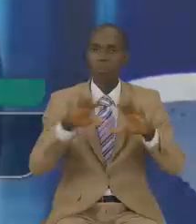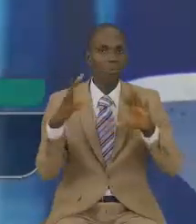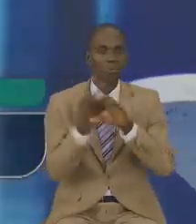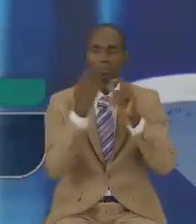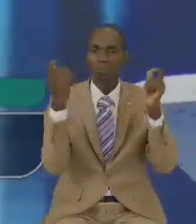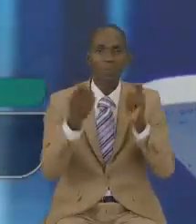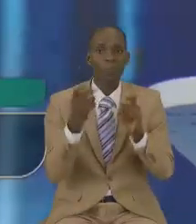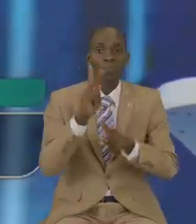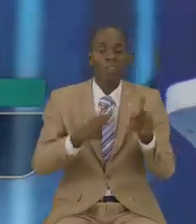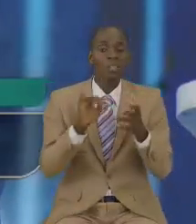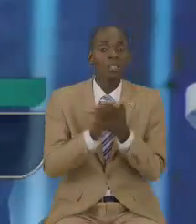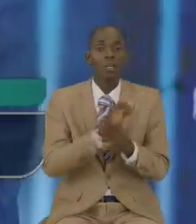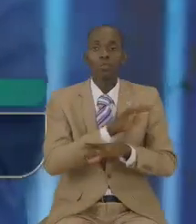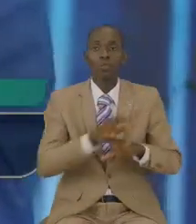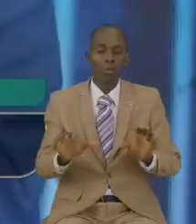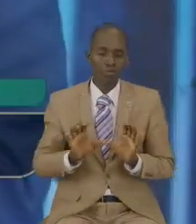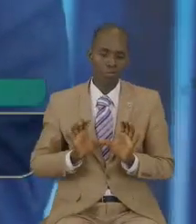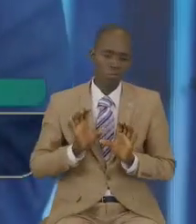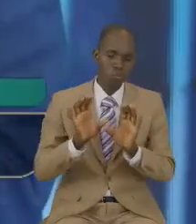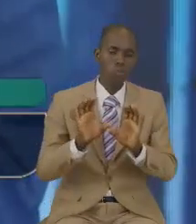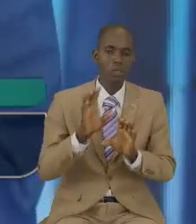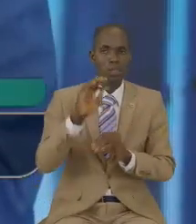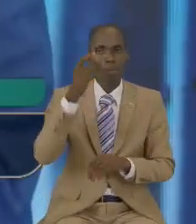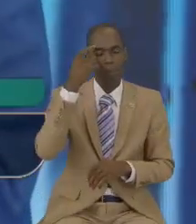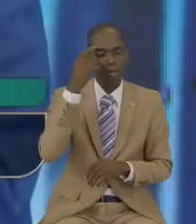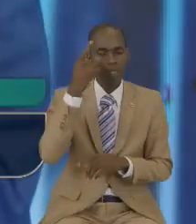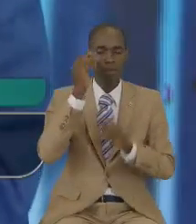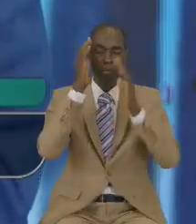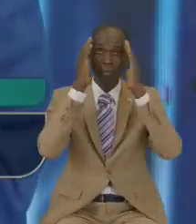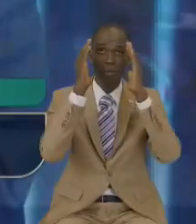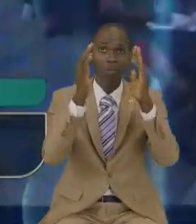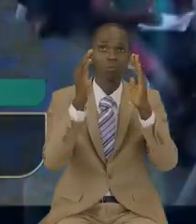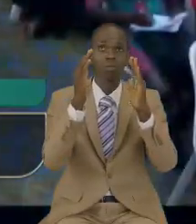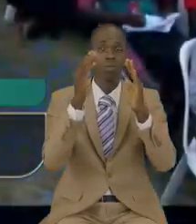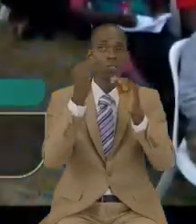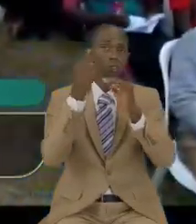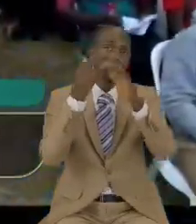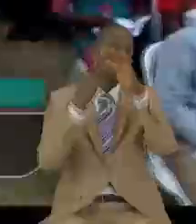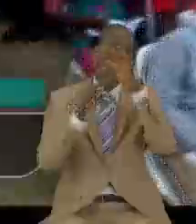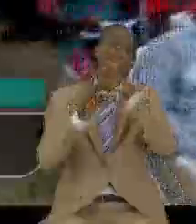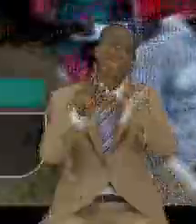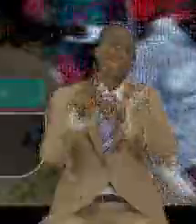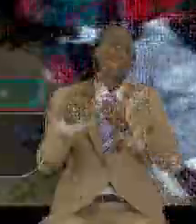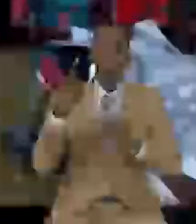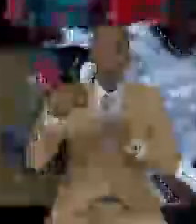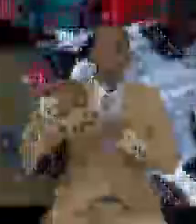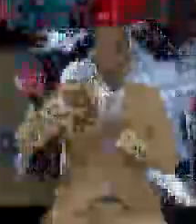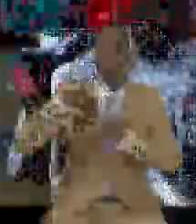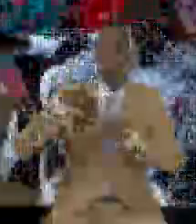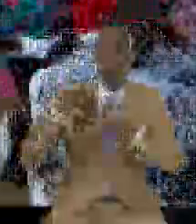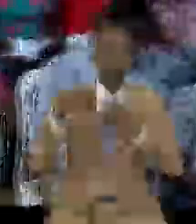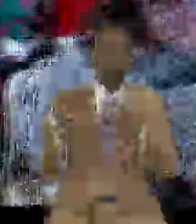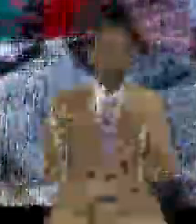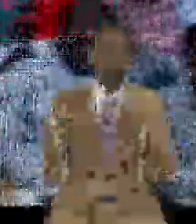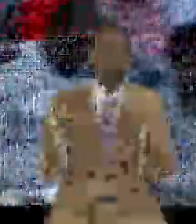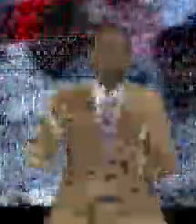people that don't push their mind, their focus, their vision, their inner strength, their